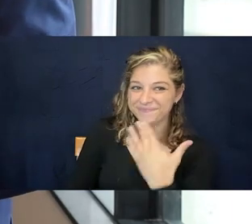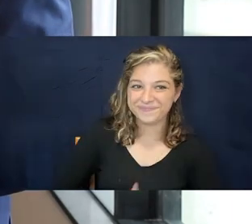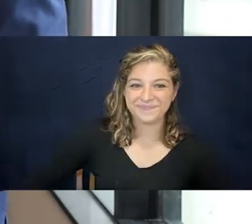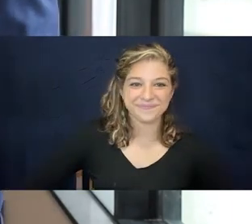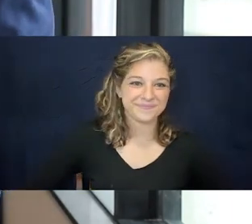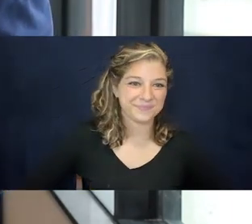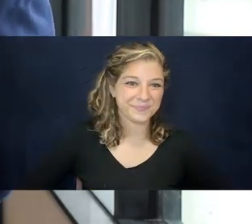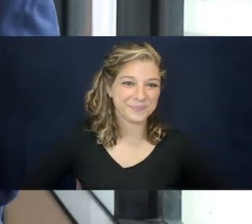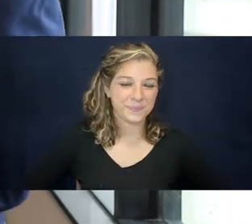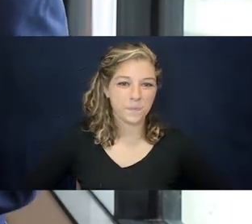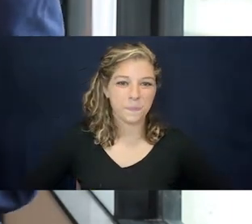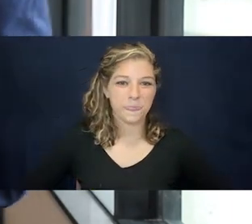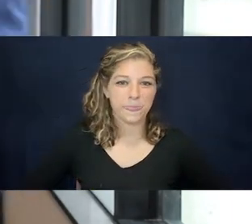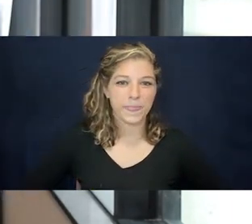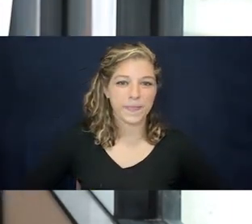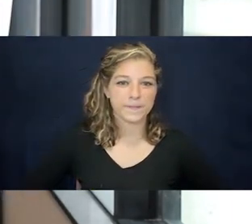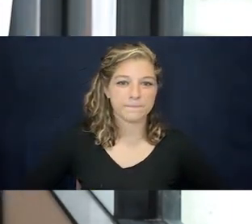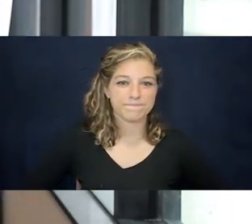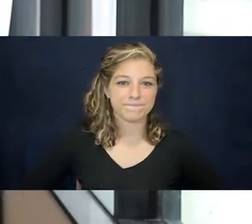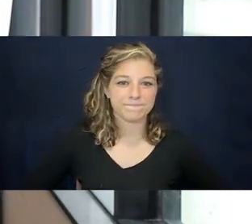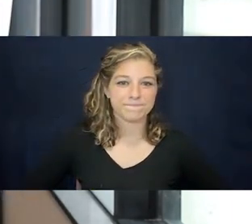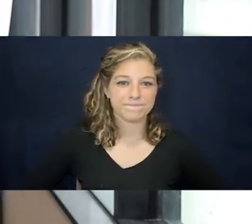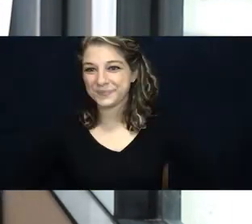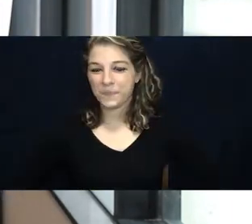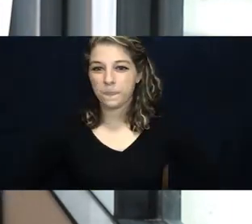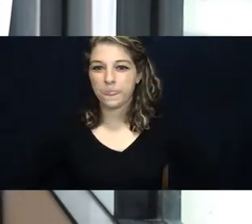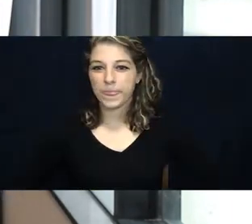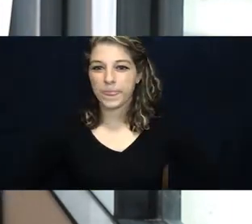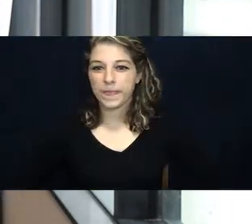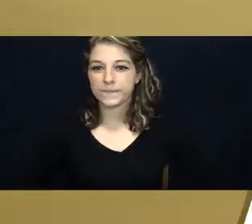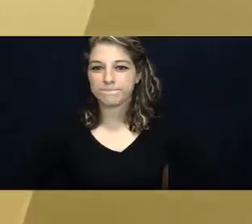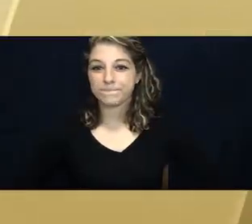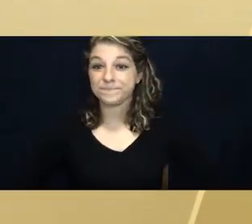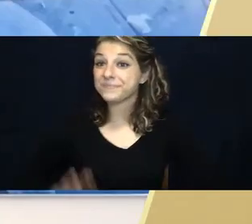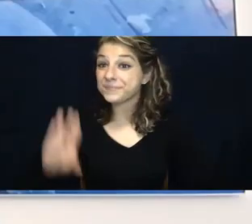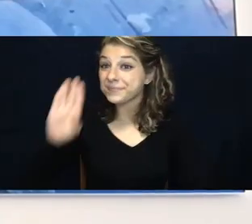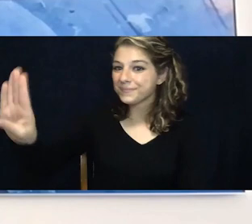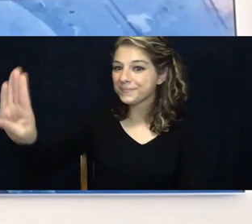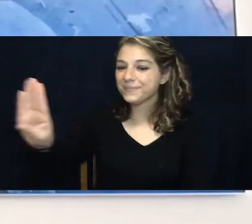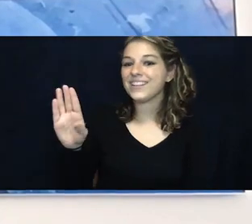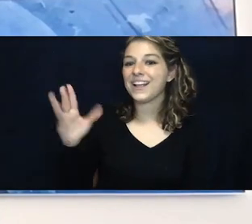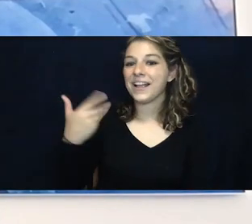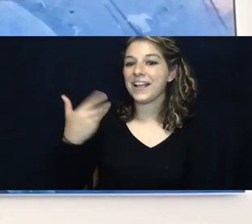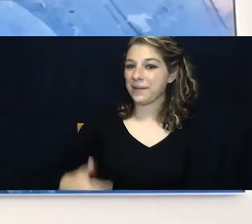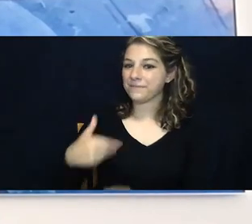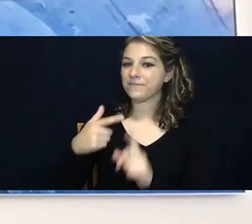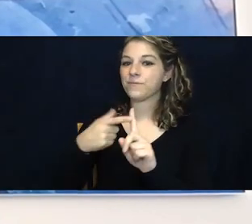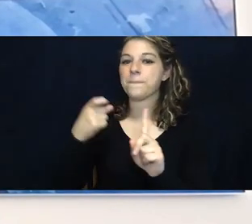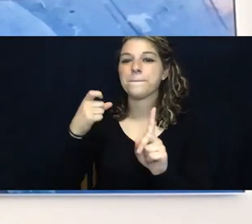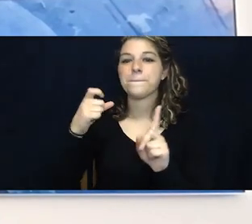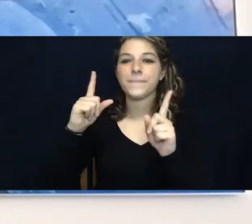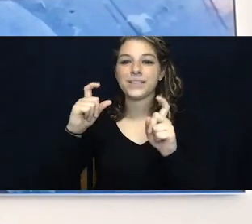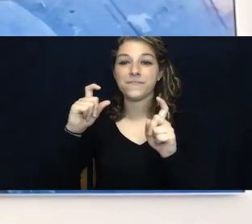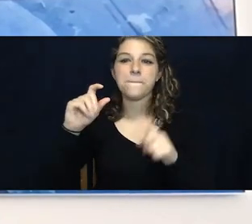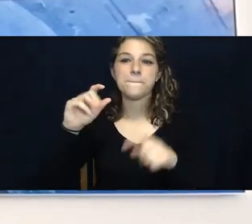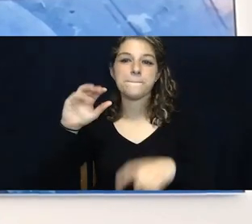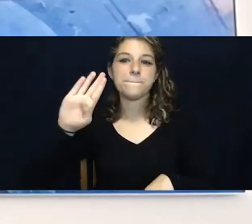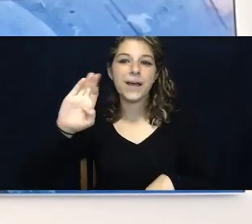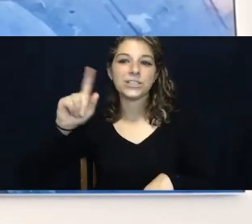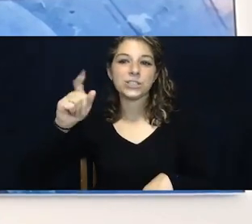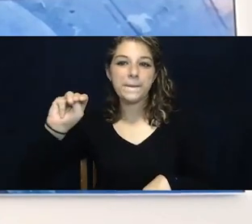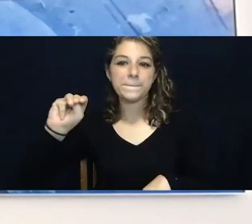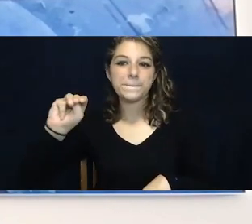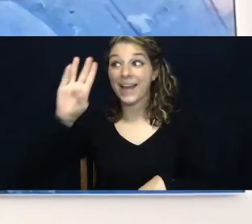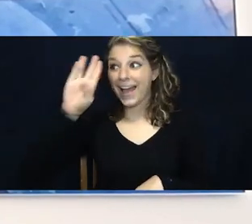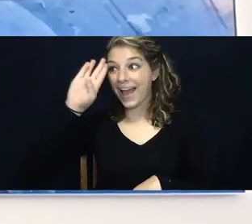So proud of you. Thank you. Thank you. Hi, this is Bika from Positive Exposure Belgium. Hi,